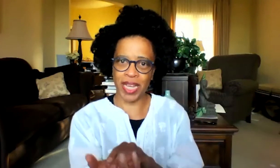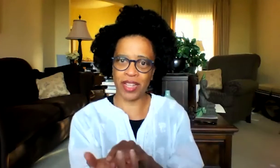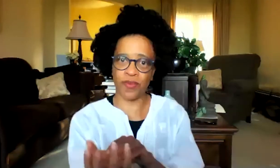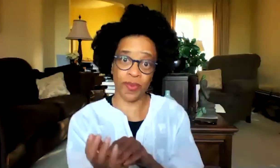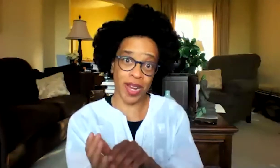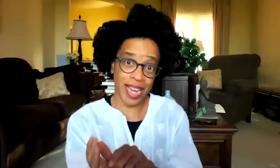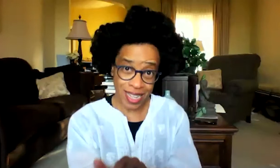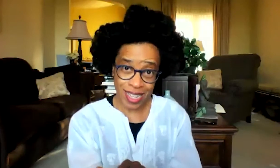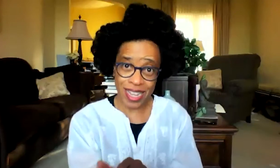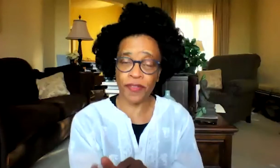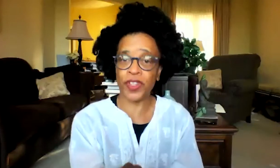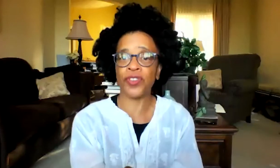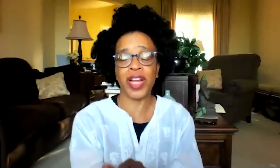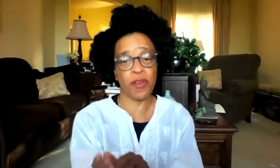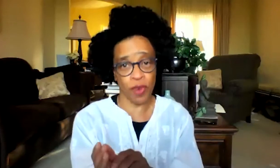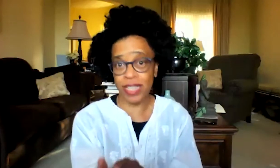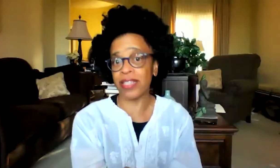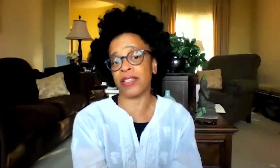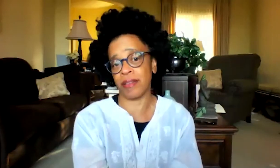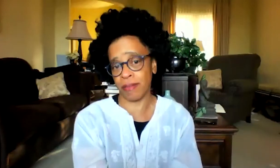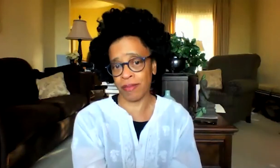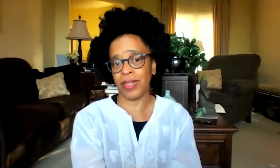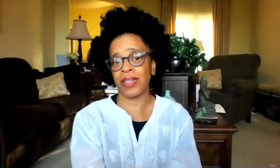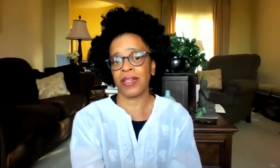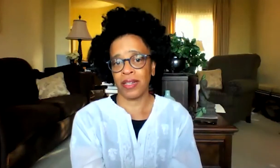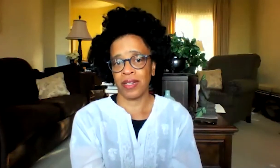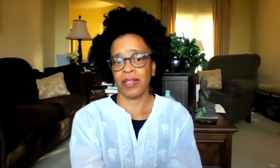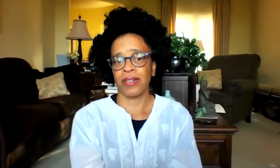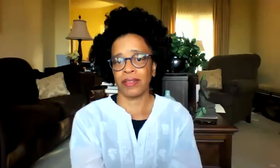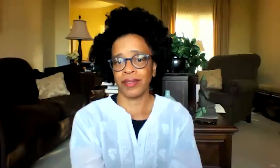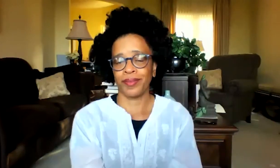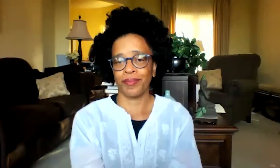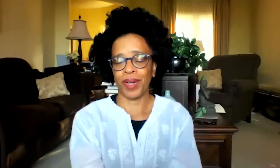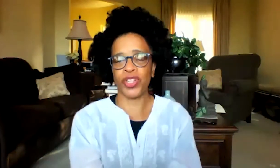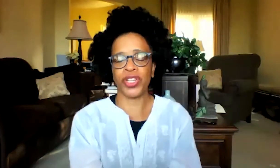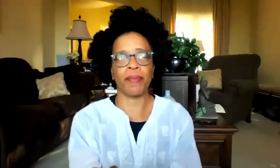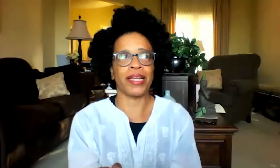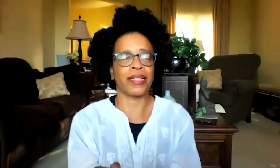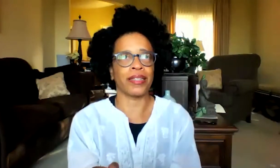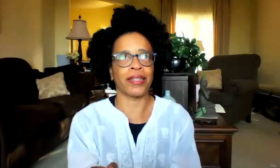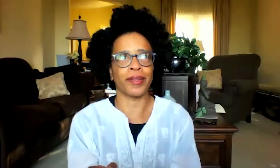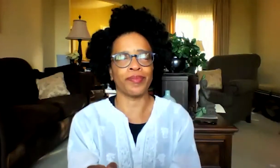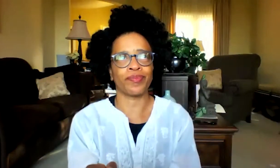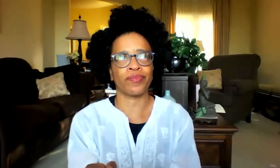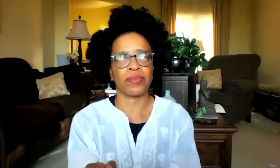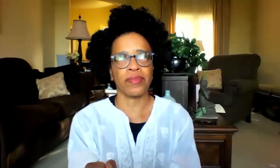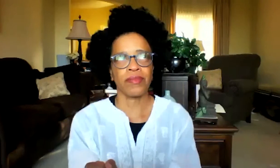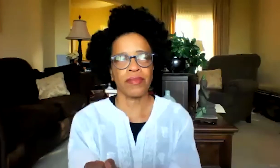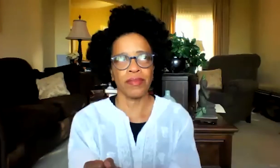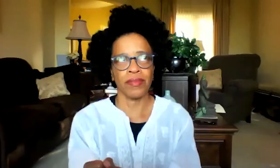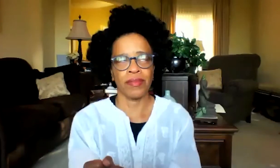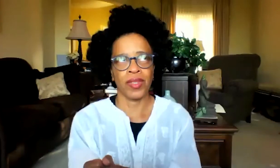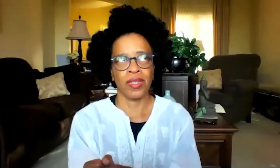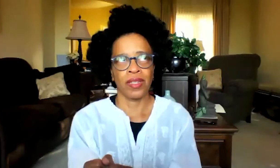that embeds race as a feature and racism, by which I mean